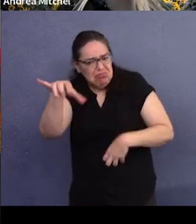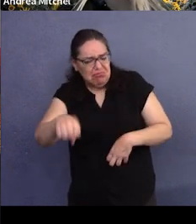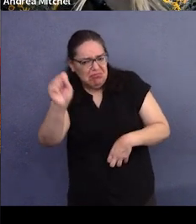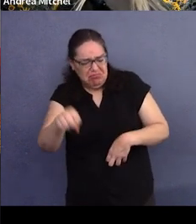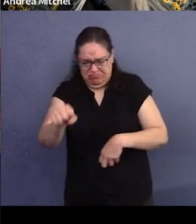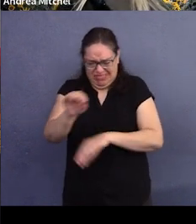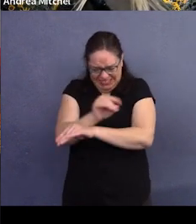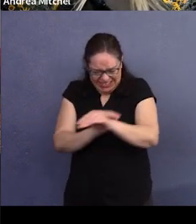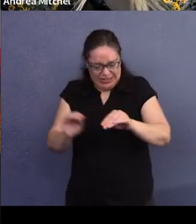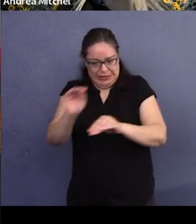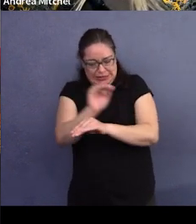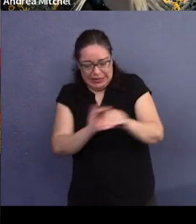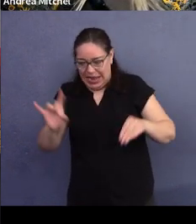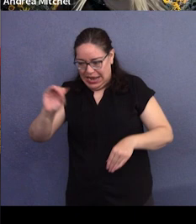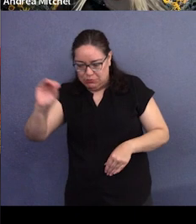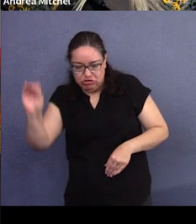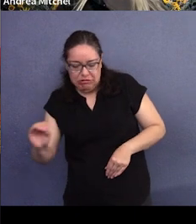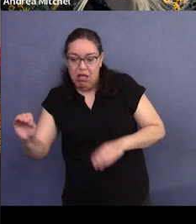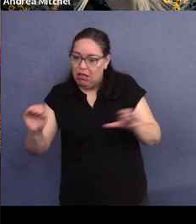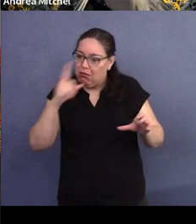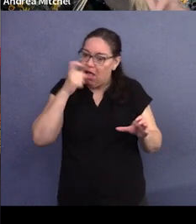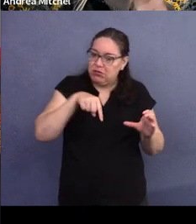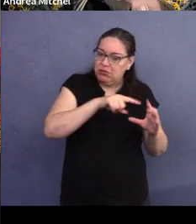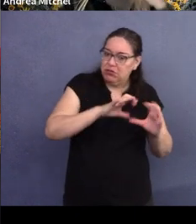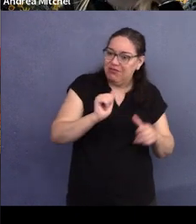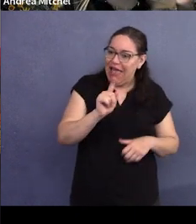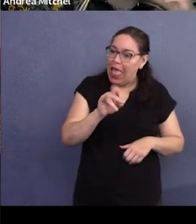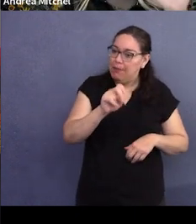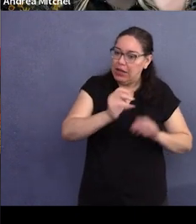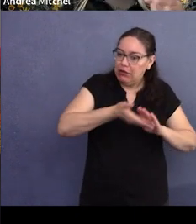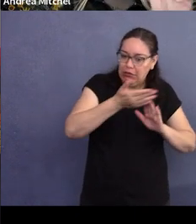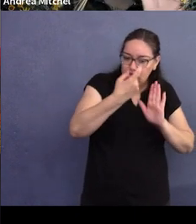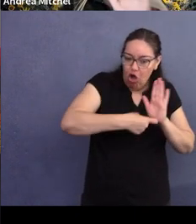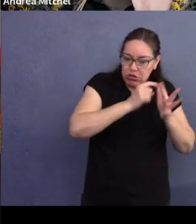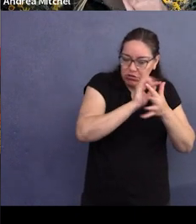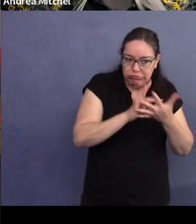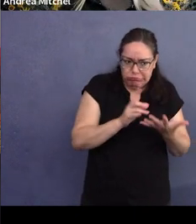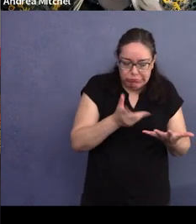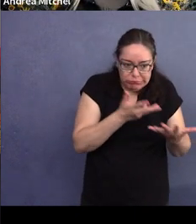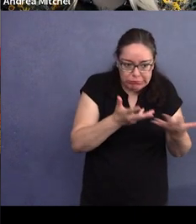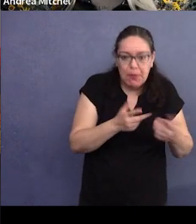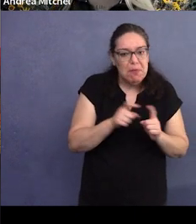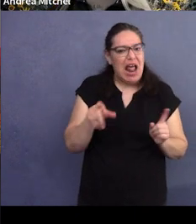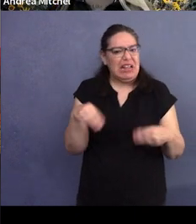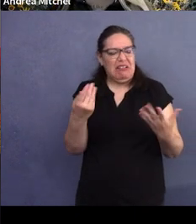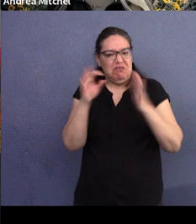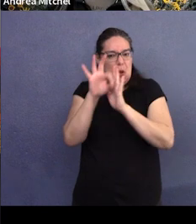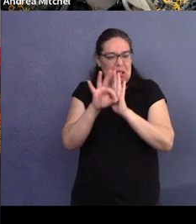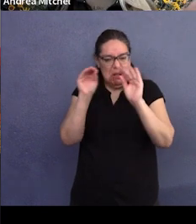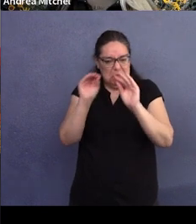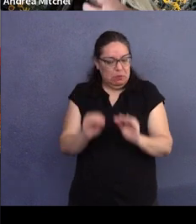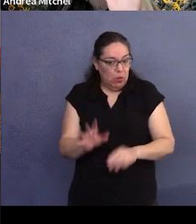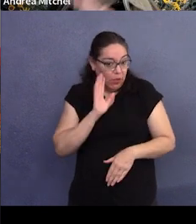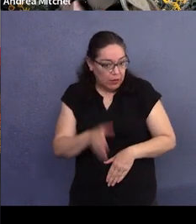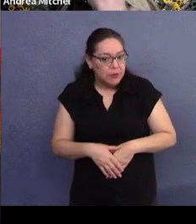for. So just know that 80%, but I'm giving you a budget which has it all formulated out for you.